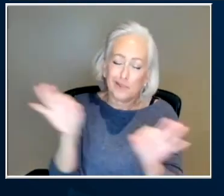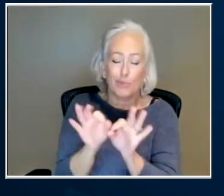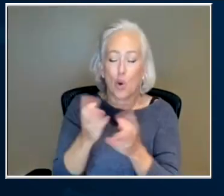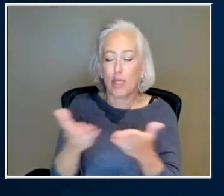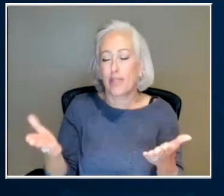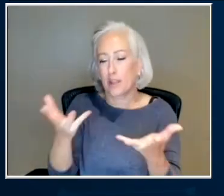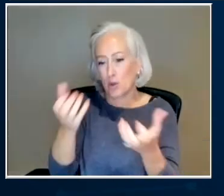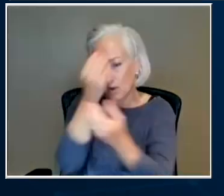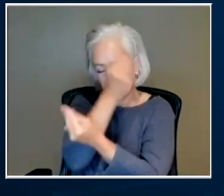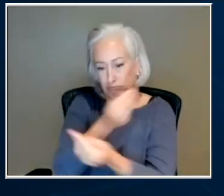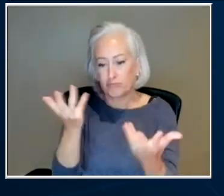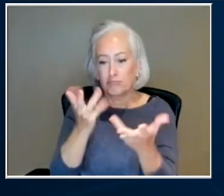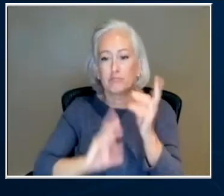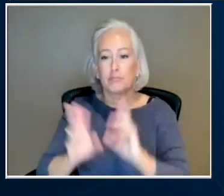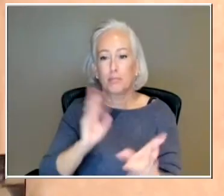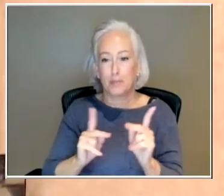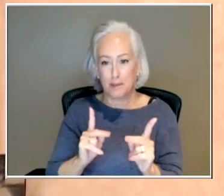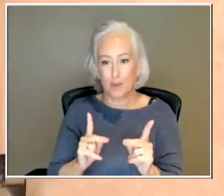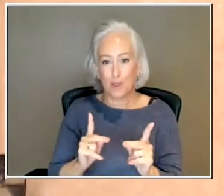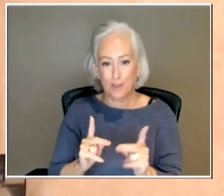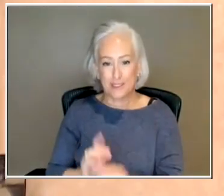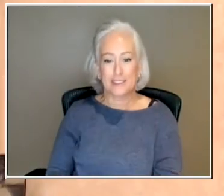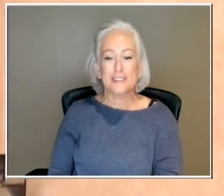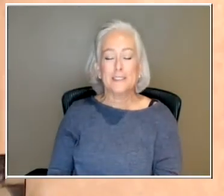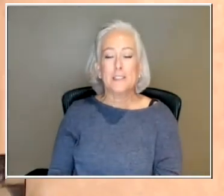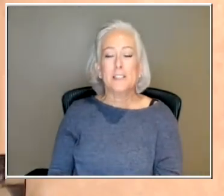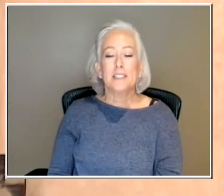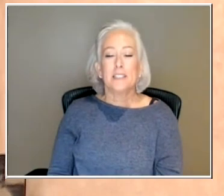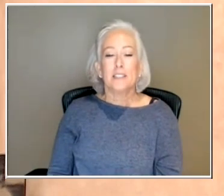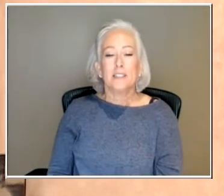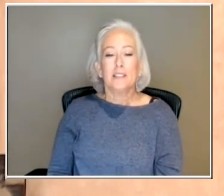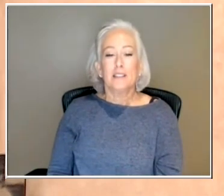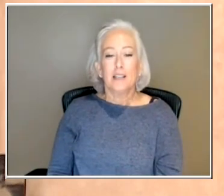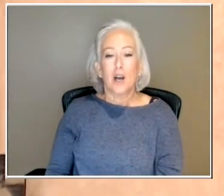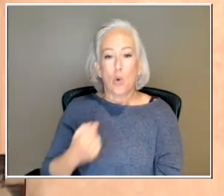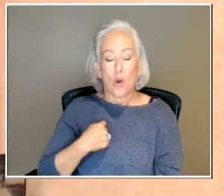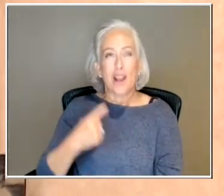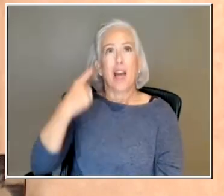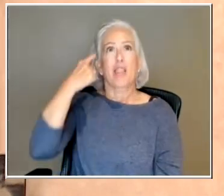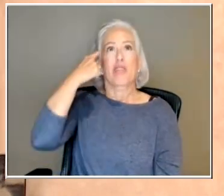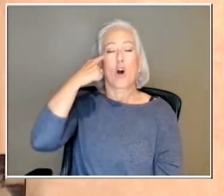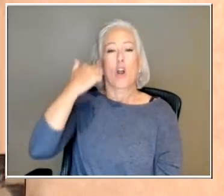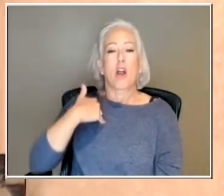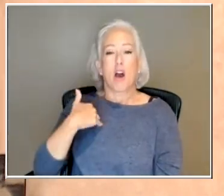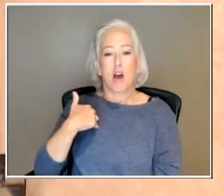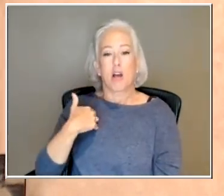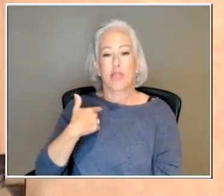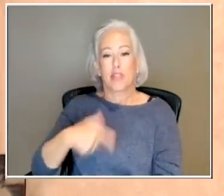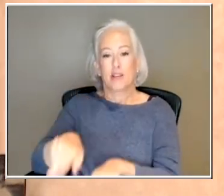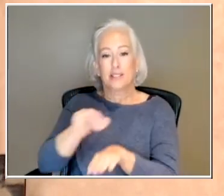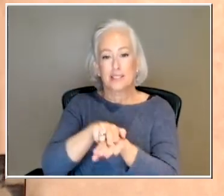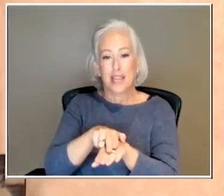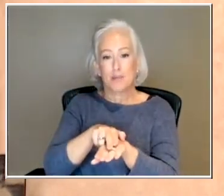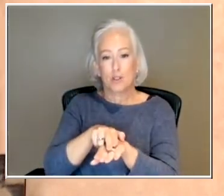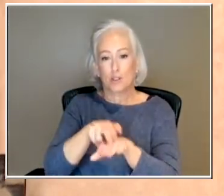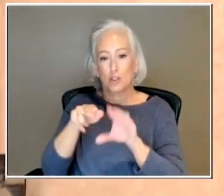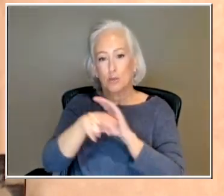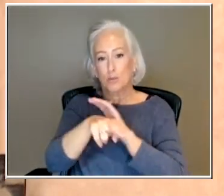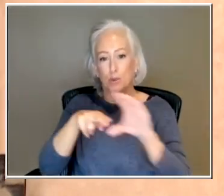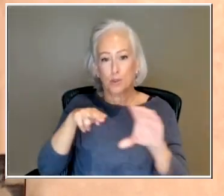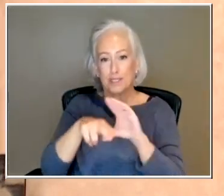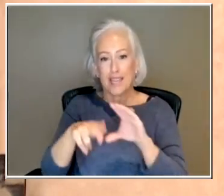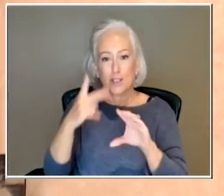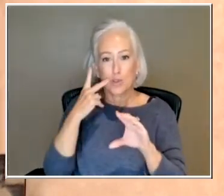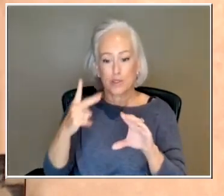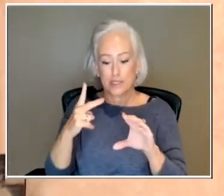story that you want folks to really hear? Well, what I thought about when I was laying on the white table getting scanned to see how far cancer had spread, you got